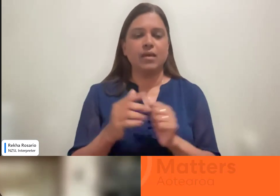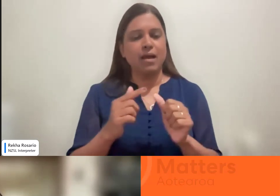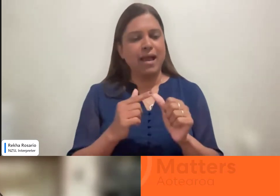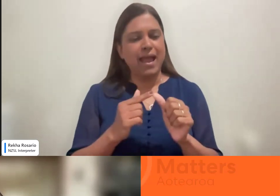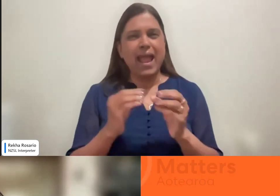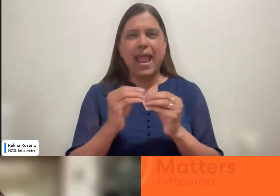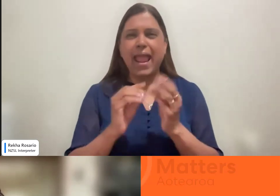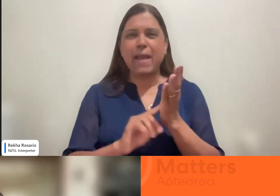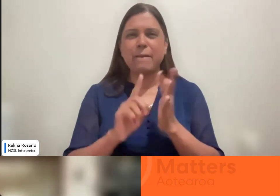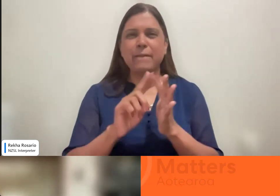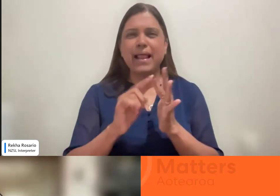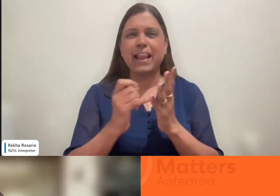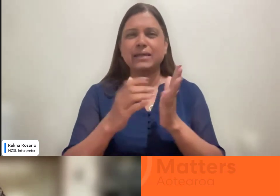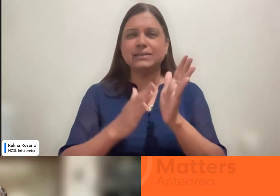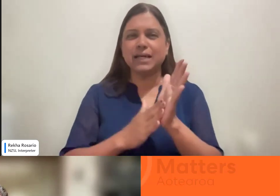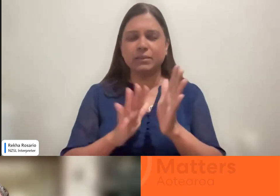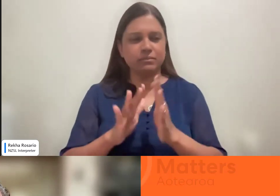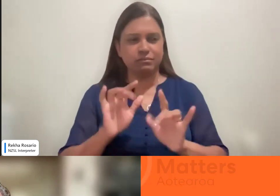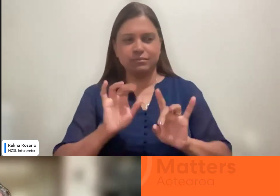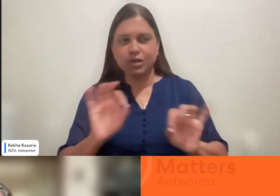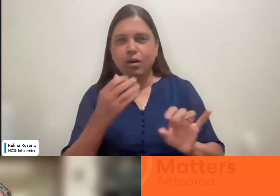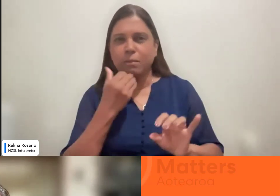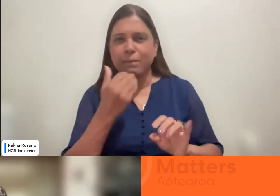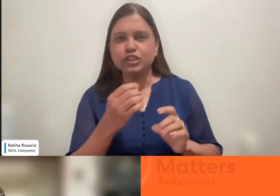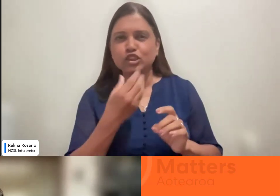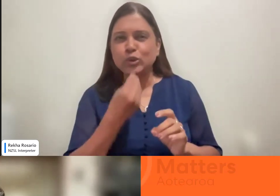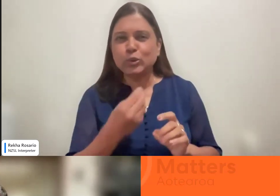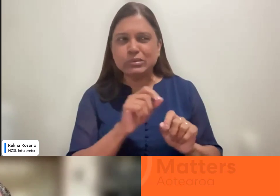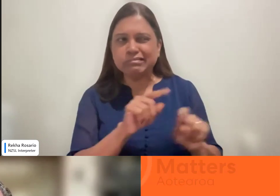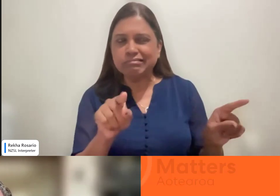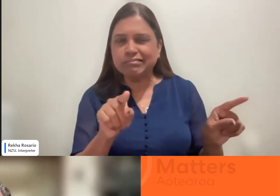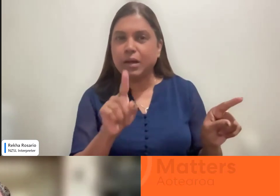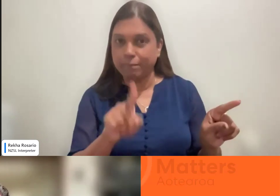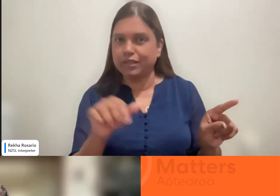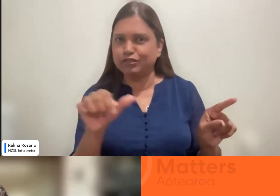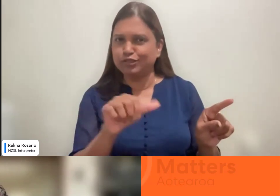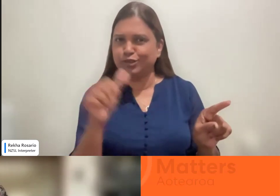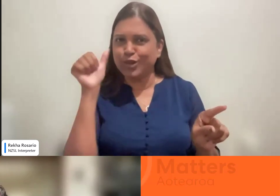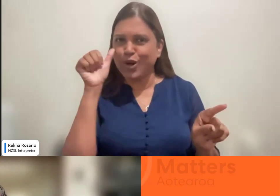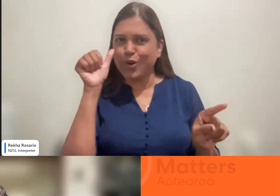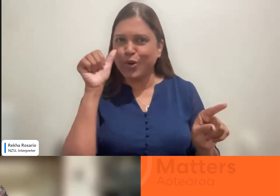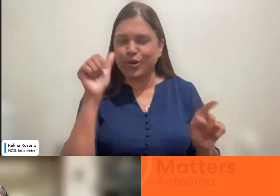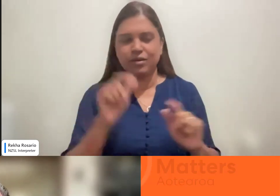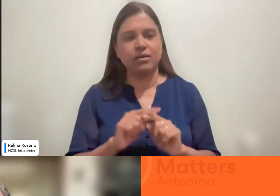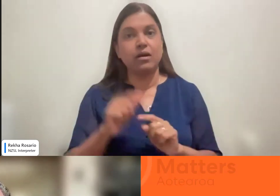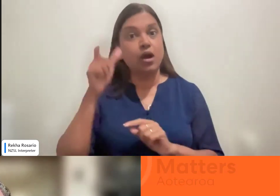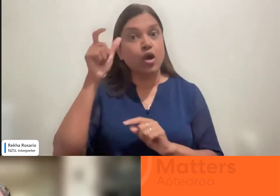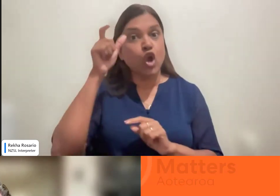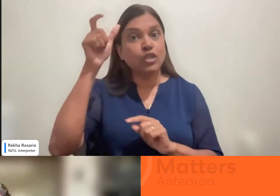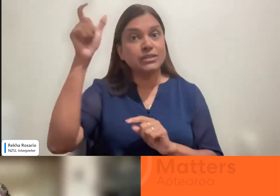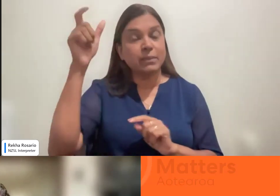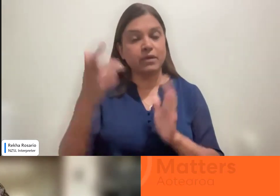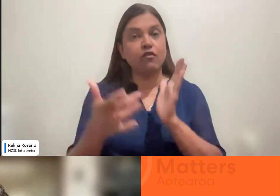and it's something that we should be more cognizant of. So it's the concept that technology is built